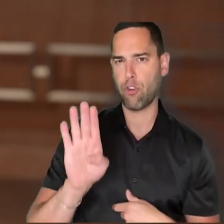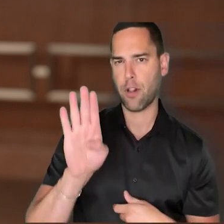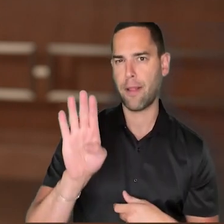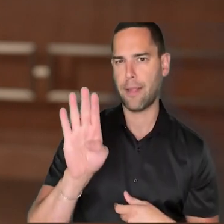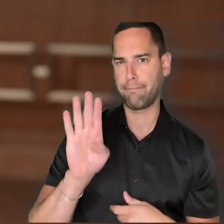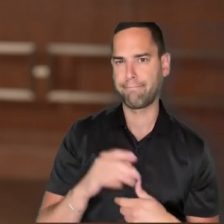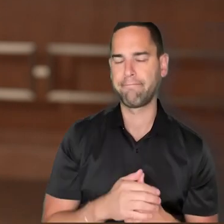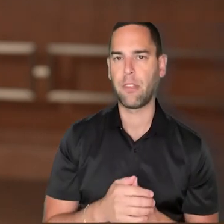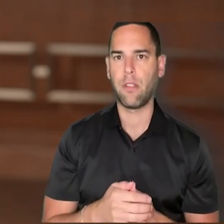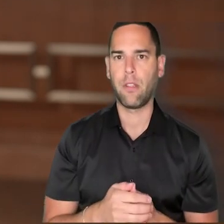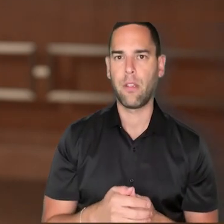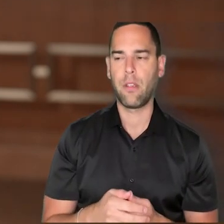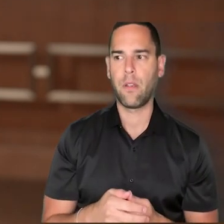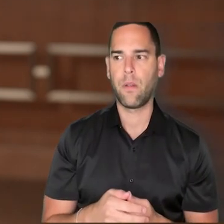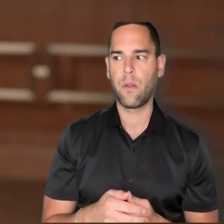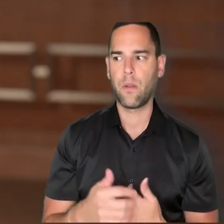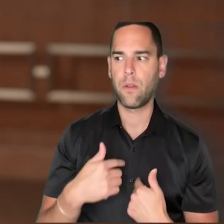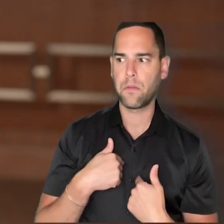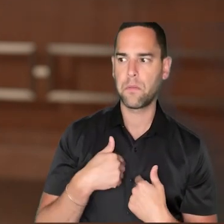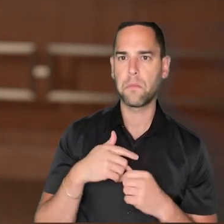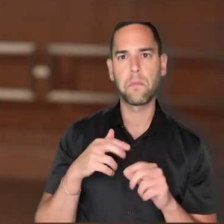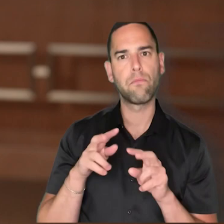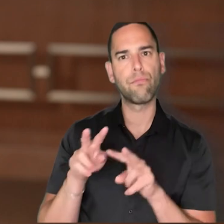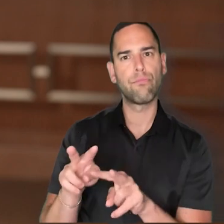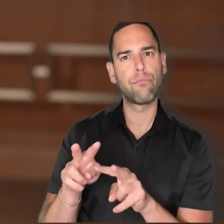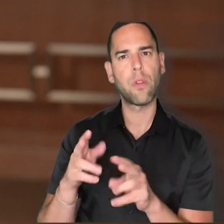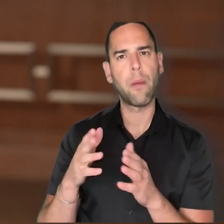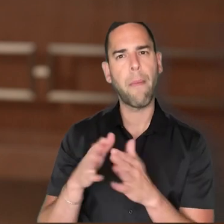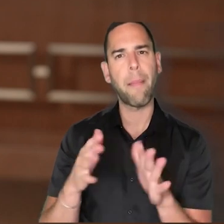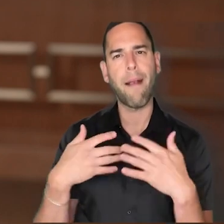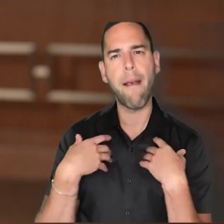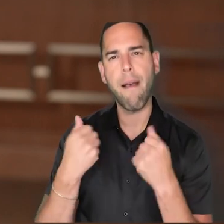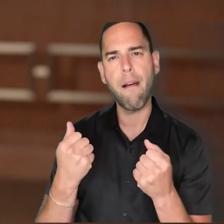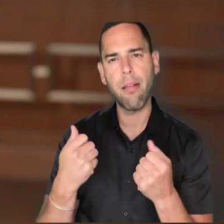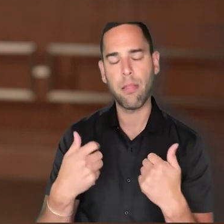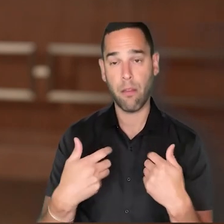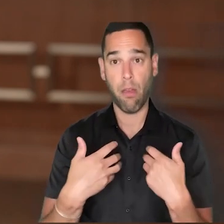so I look at public health and healthcare